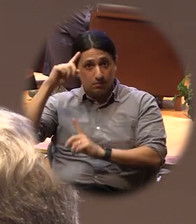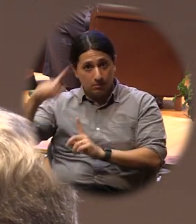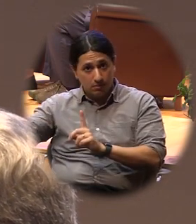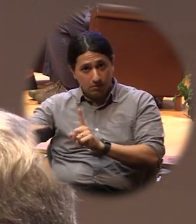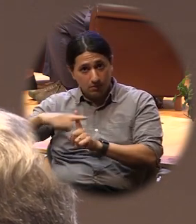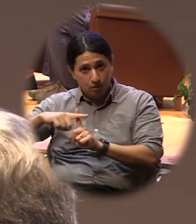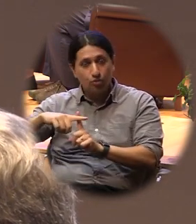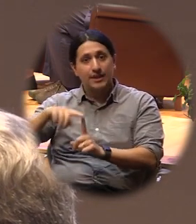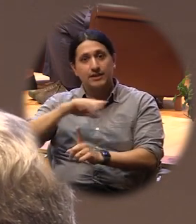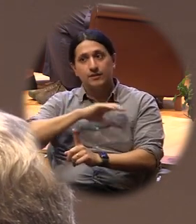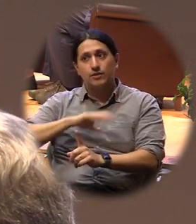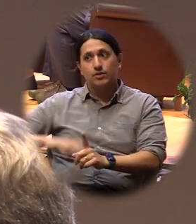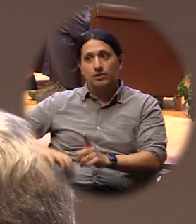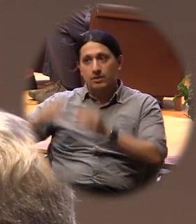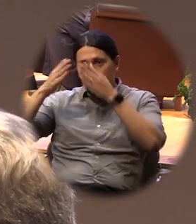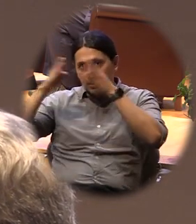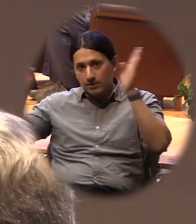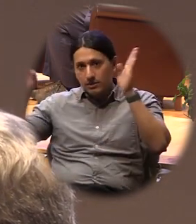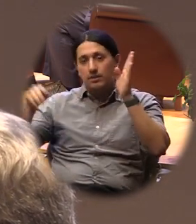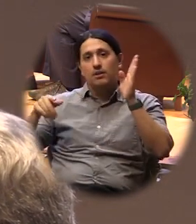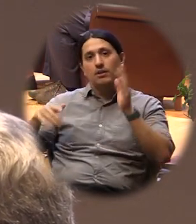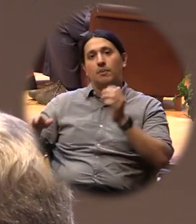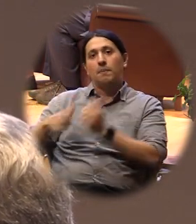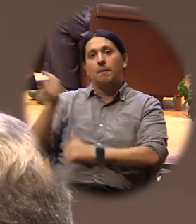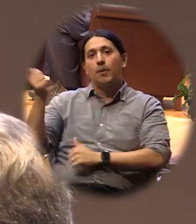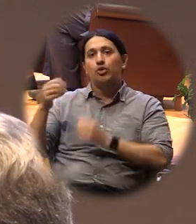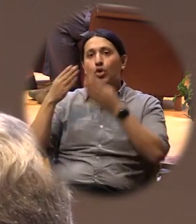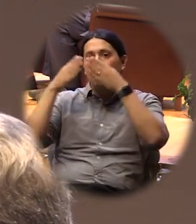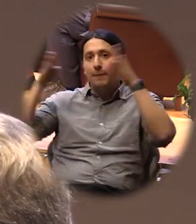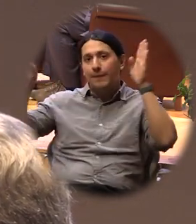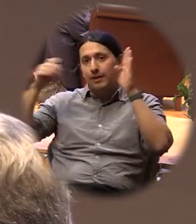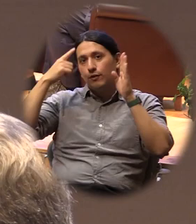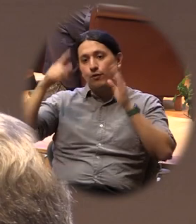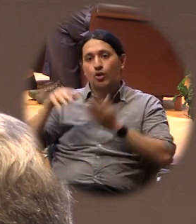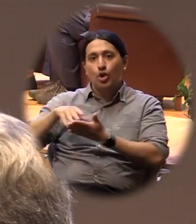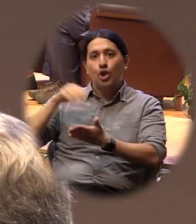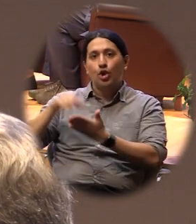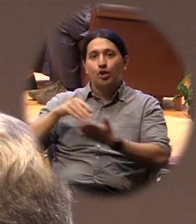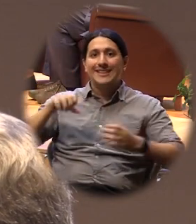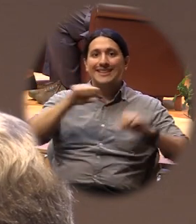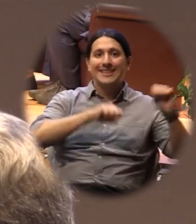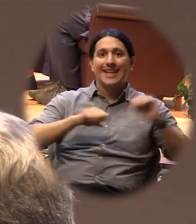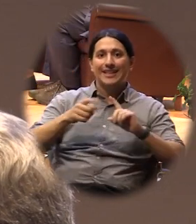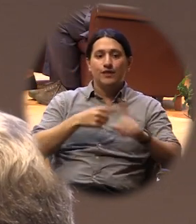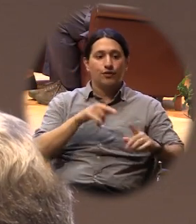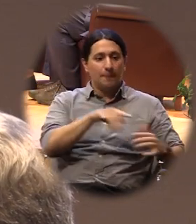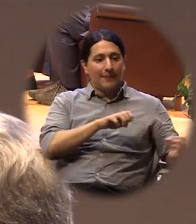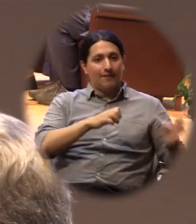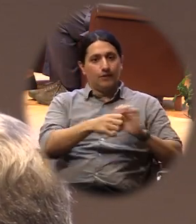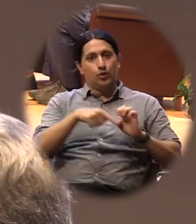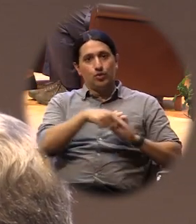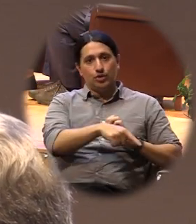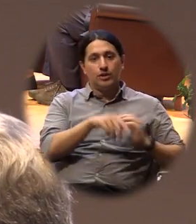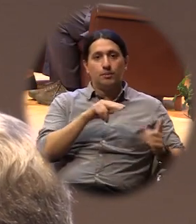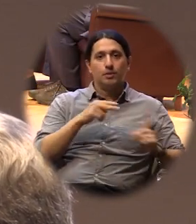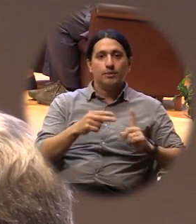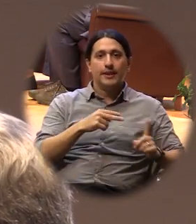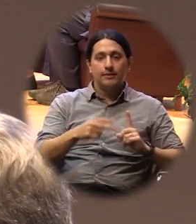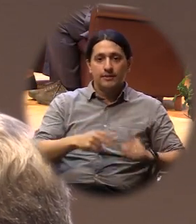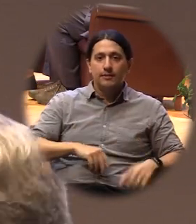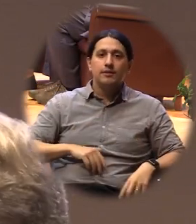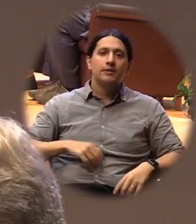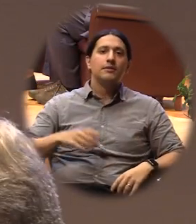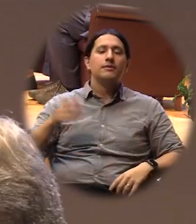has folks who are most open-minded to learning science from those perspectives. Progressive Christianity is kind